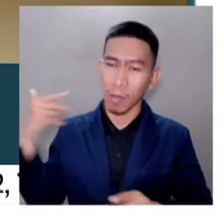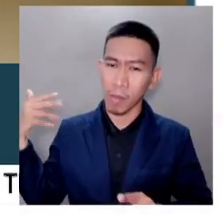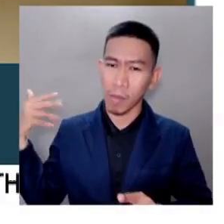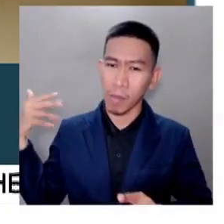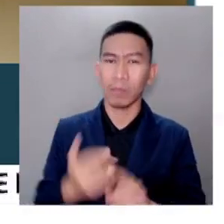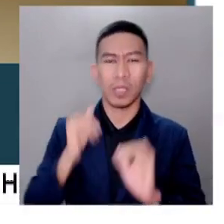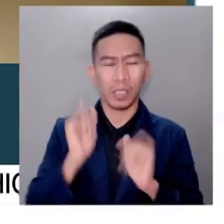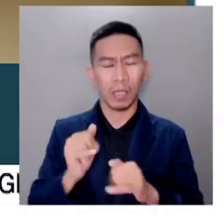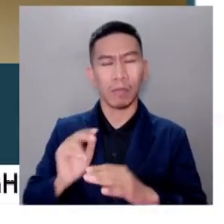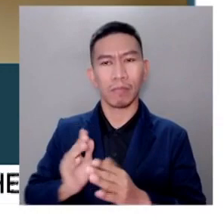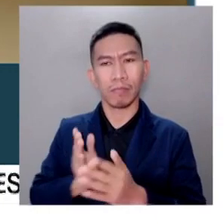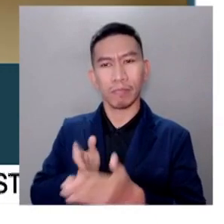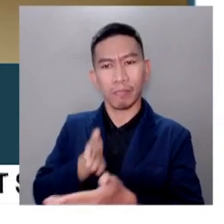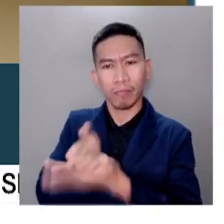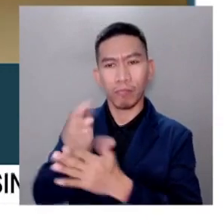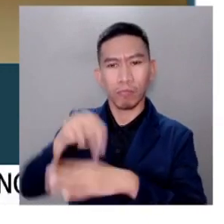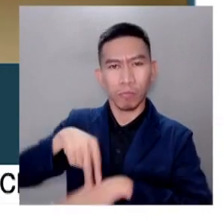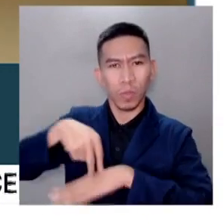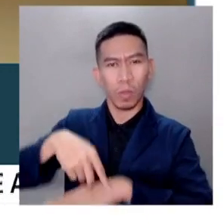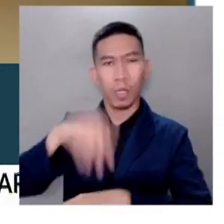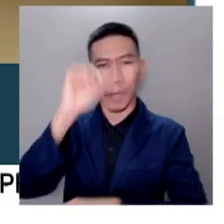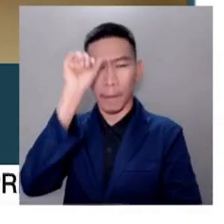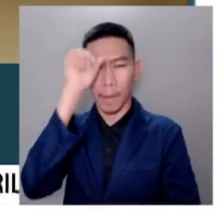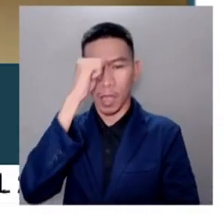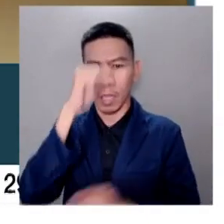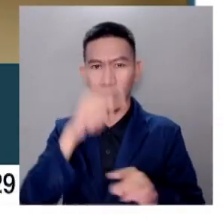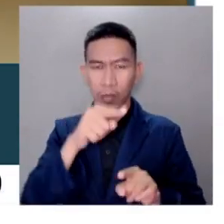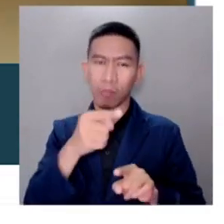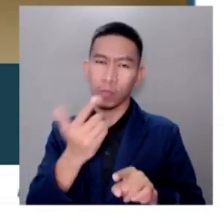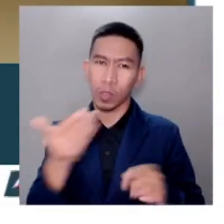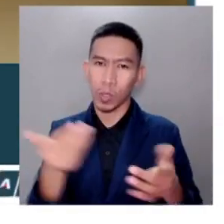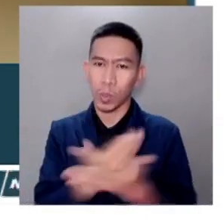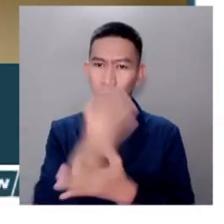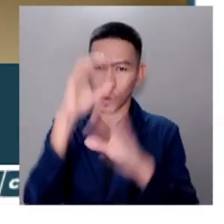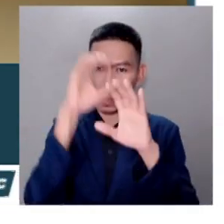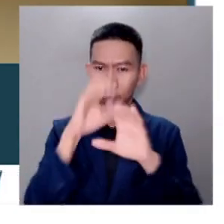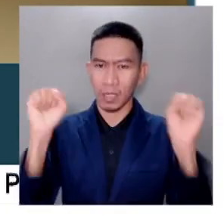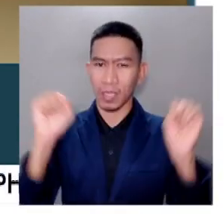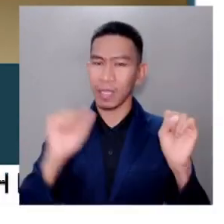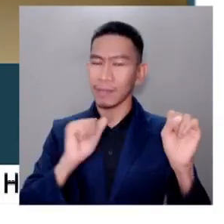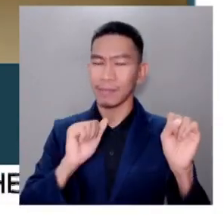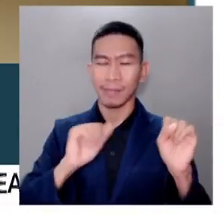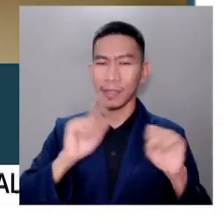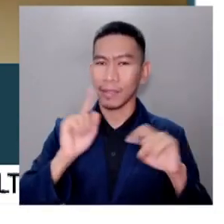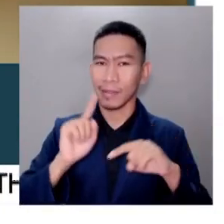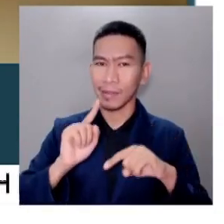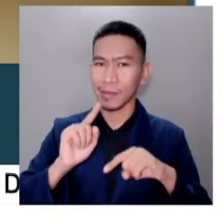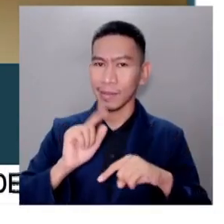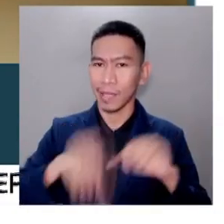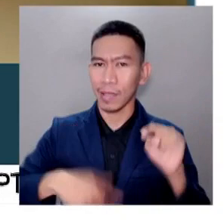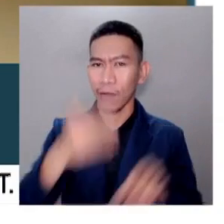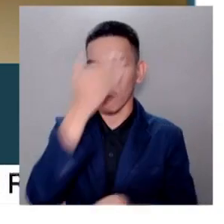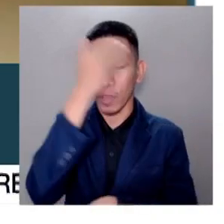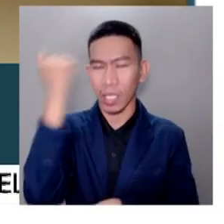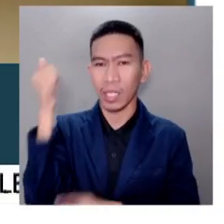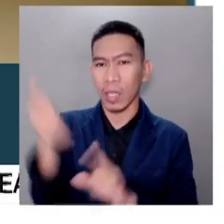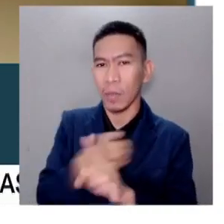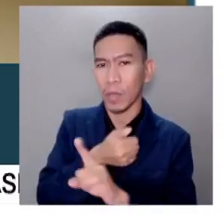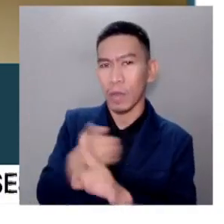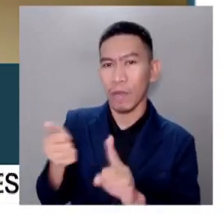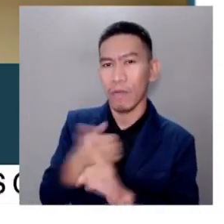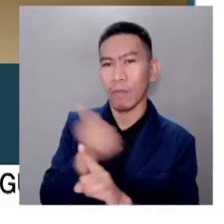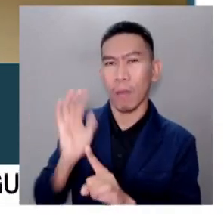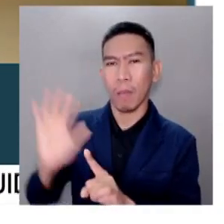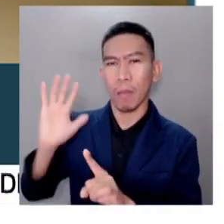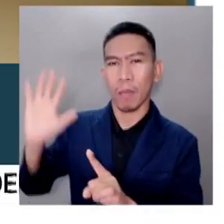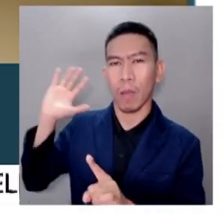to be present to remind the incoming administration that we're not about to forget the abuses committed under the Marcos dictatorship.